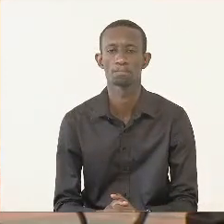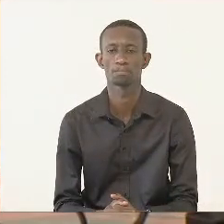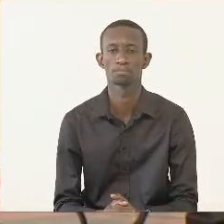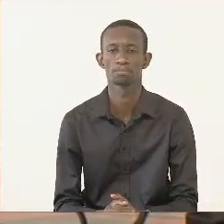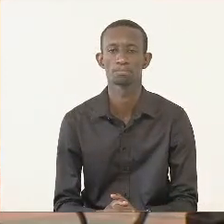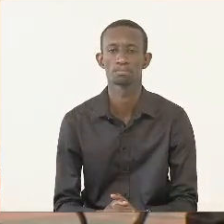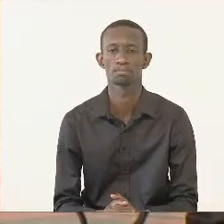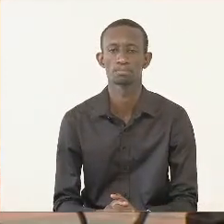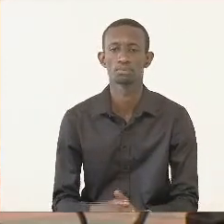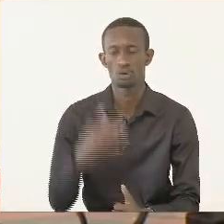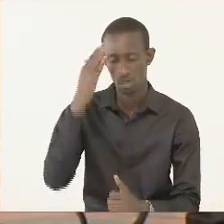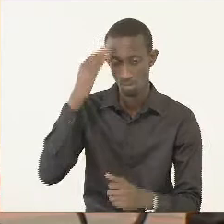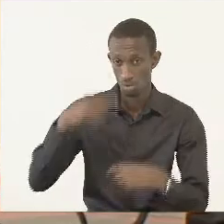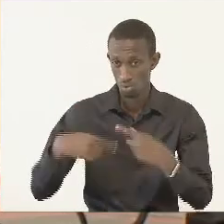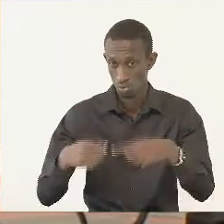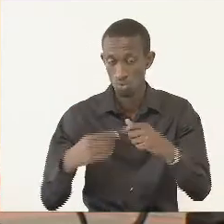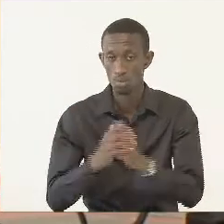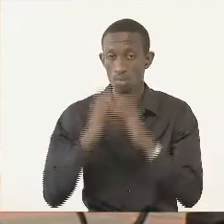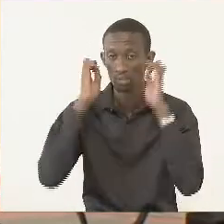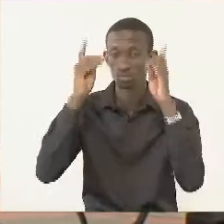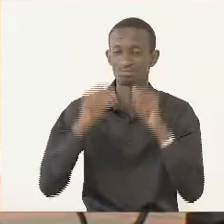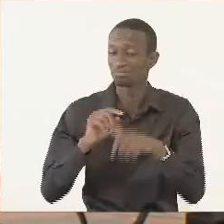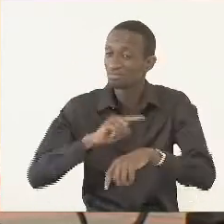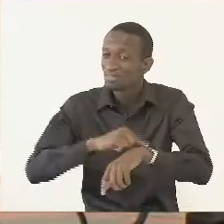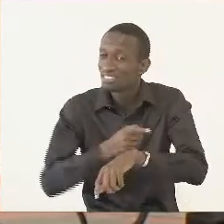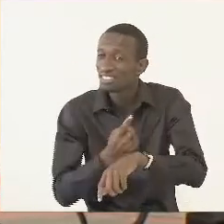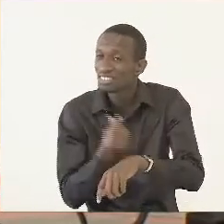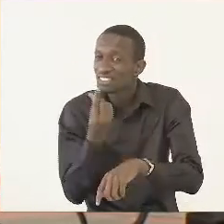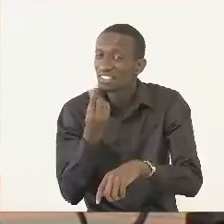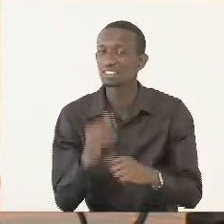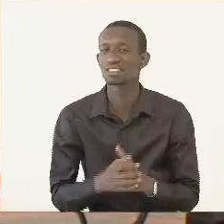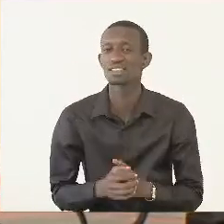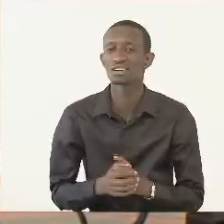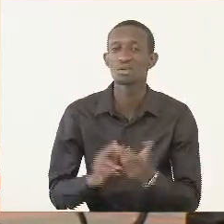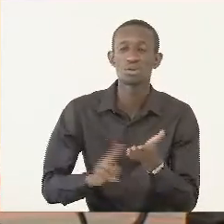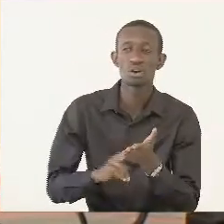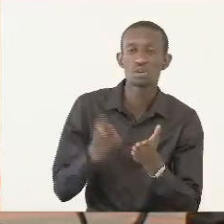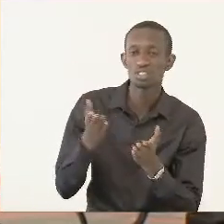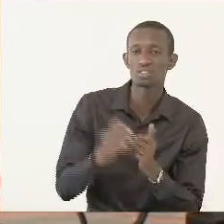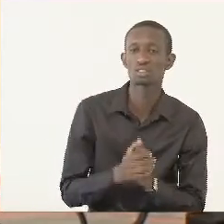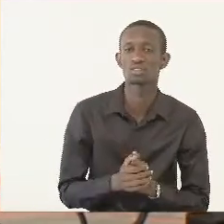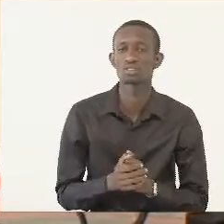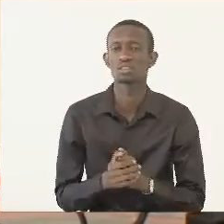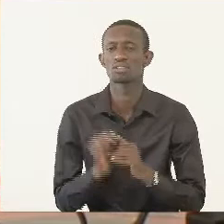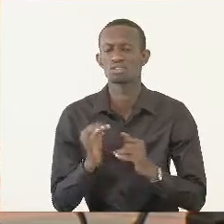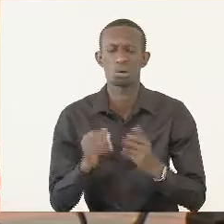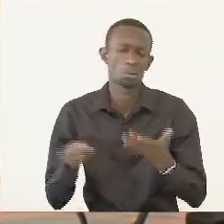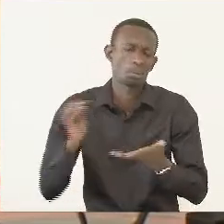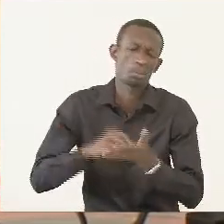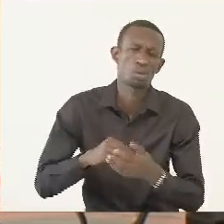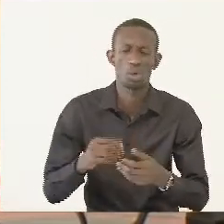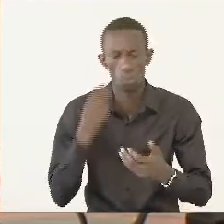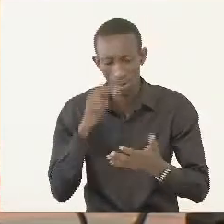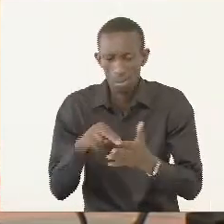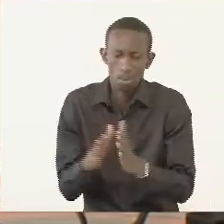of the whole process of replication in only 3 minutes. And then we can use that. If we didn't get the time to go and review in the books, then we